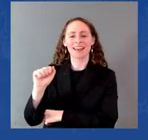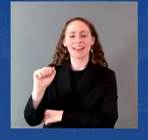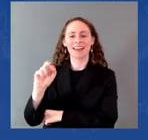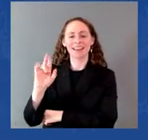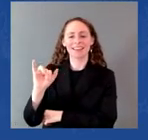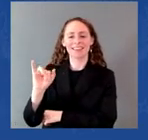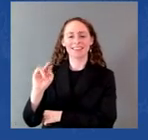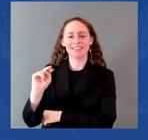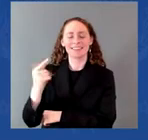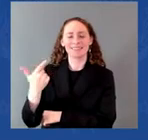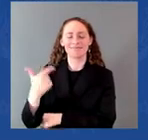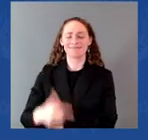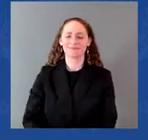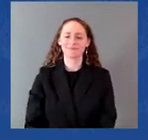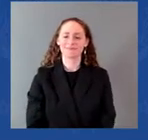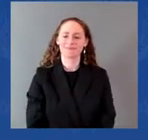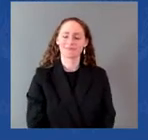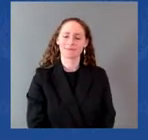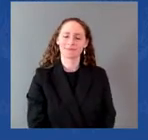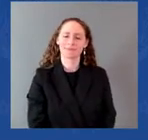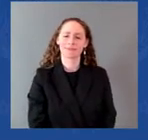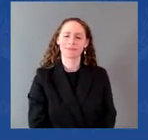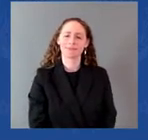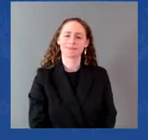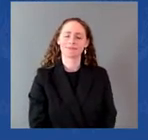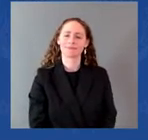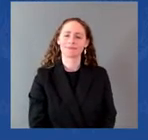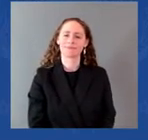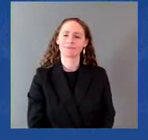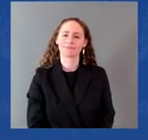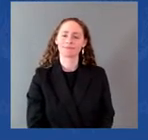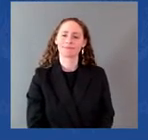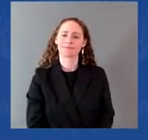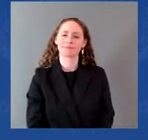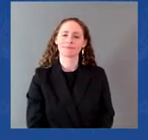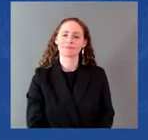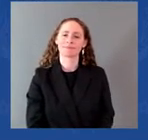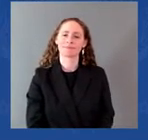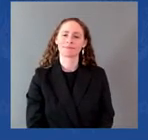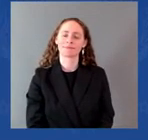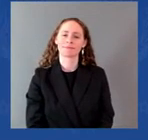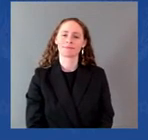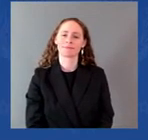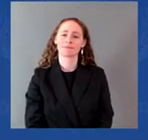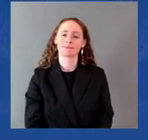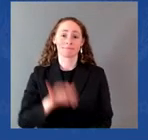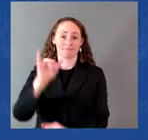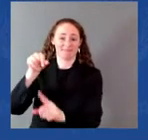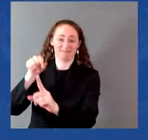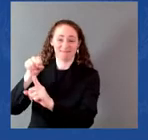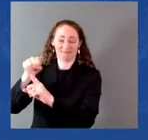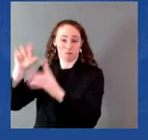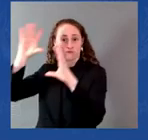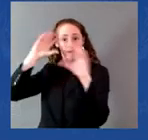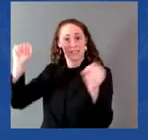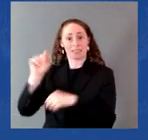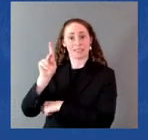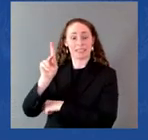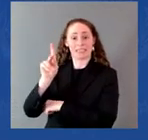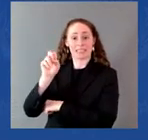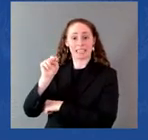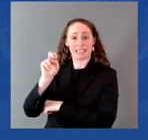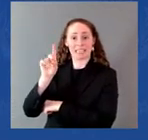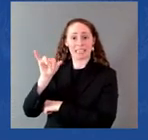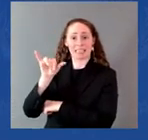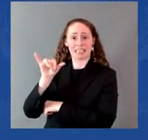arts. Well, what I can say is I think all the Irish do. I don't have as much as others because I'm not as sophisticated,